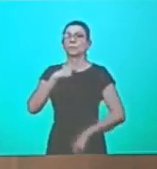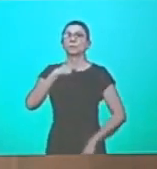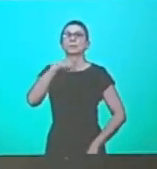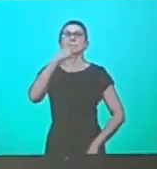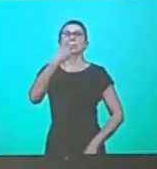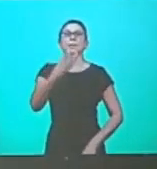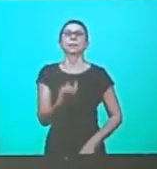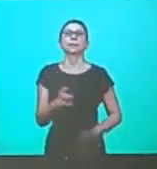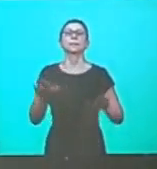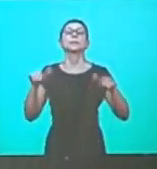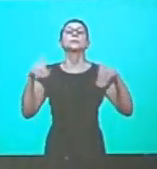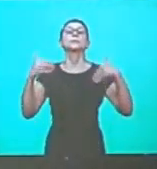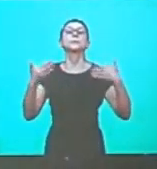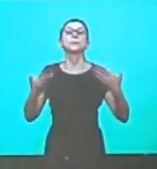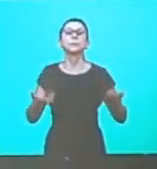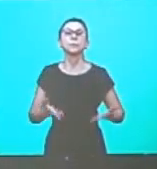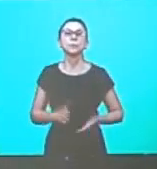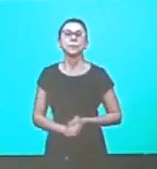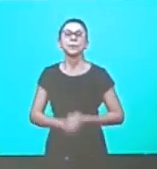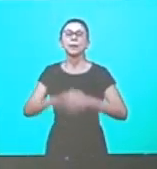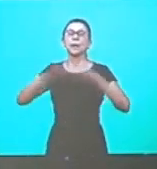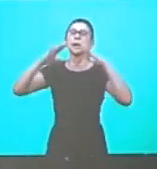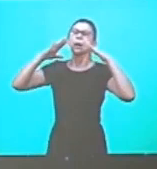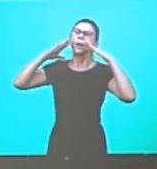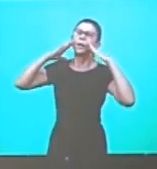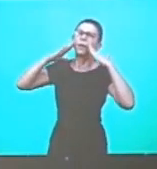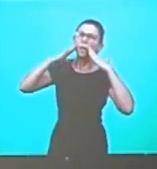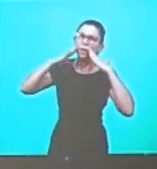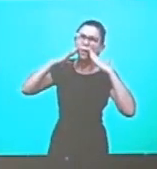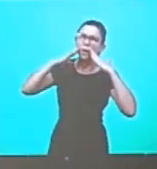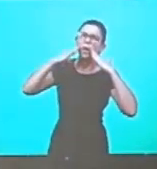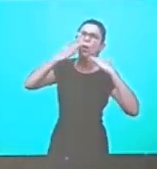heard the bridegroom arriving.